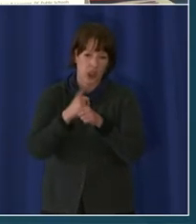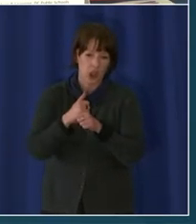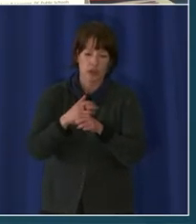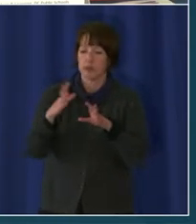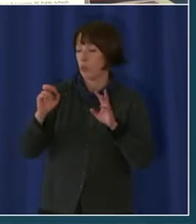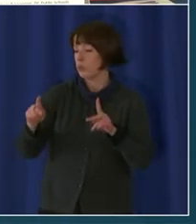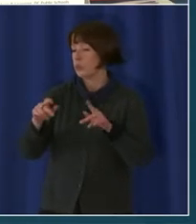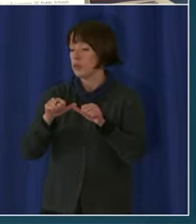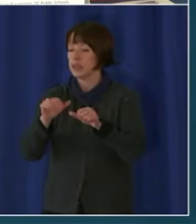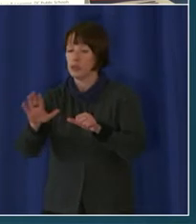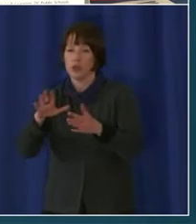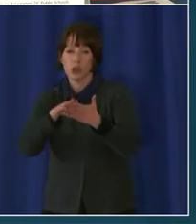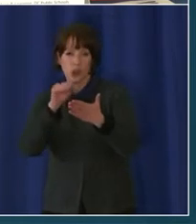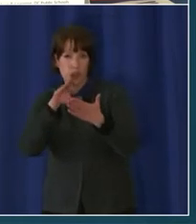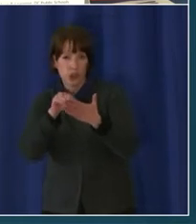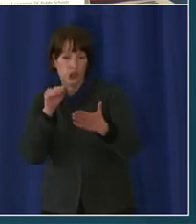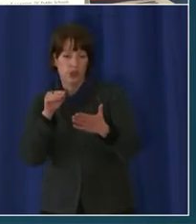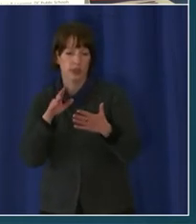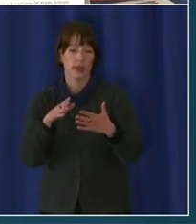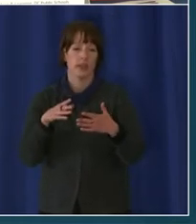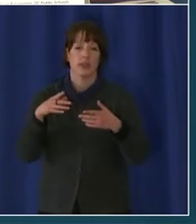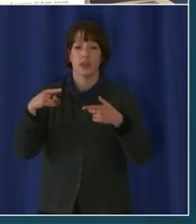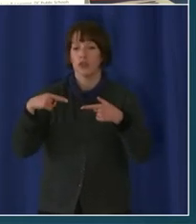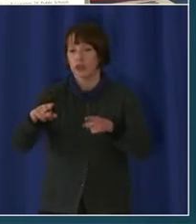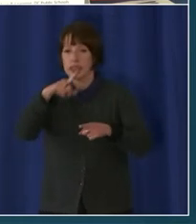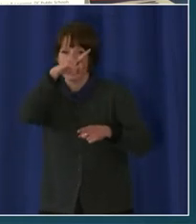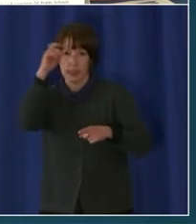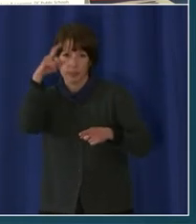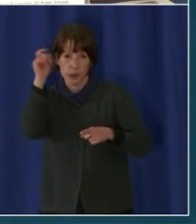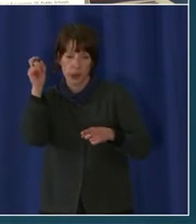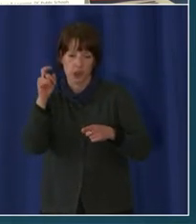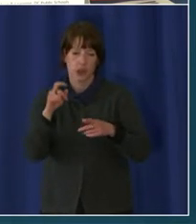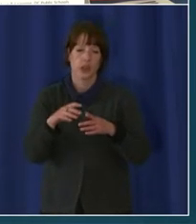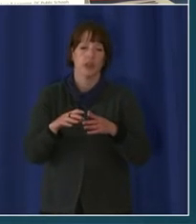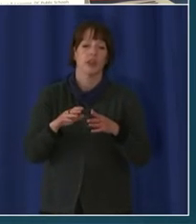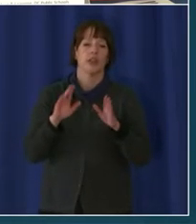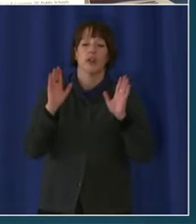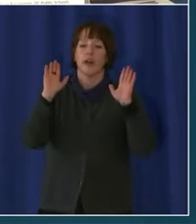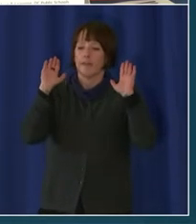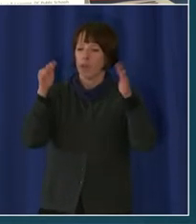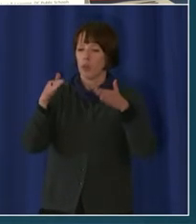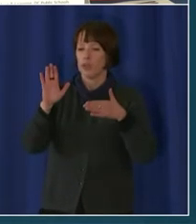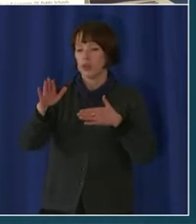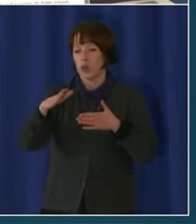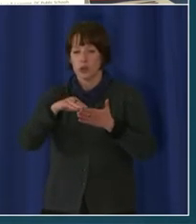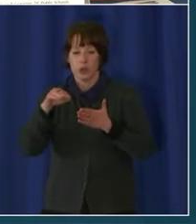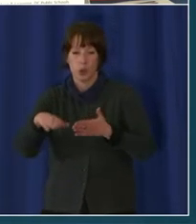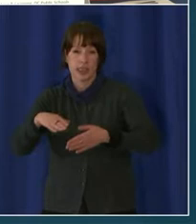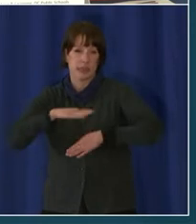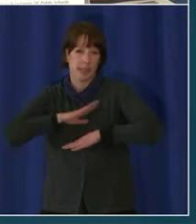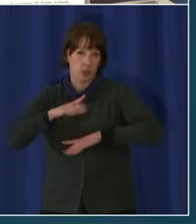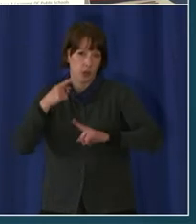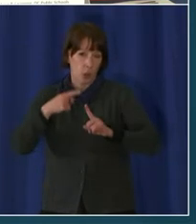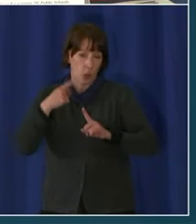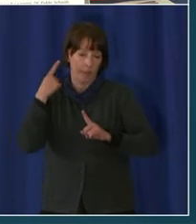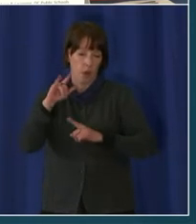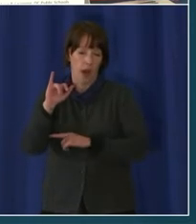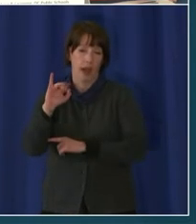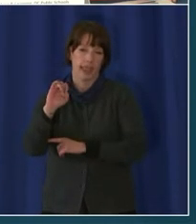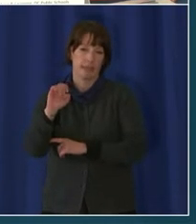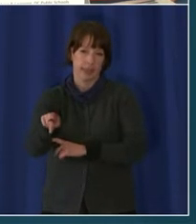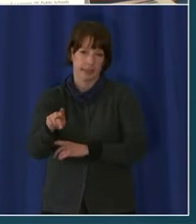to continue their learning throughout the summer, focused on students meeting the goals of their